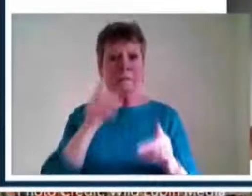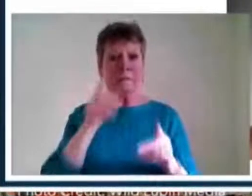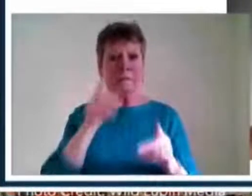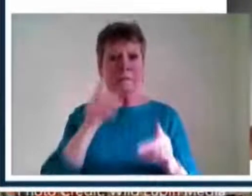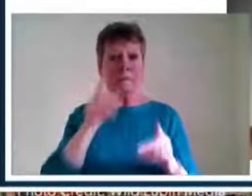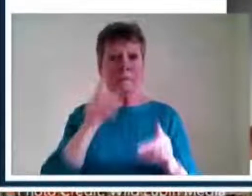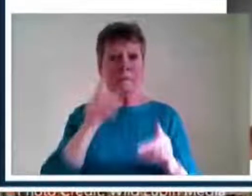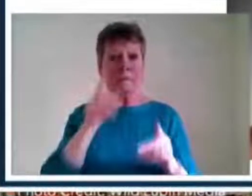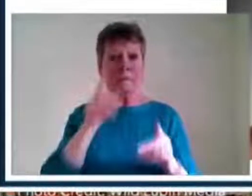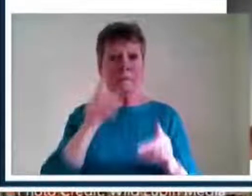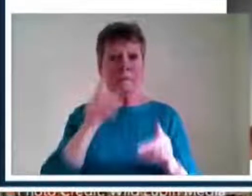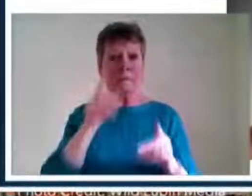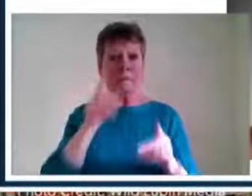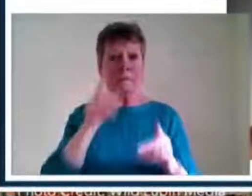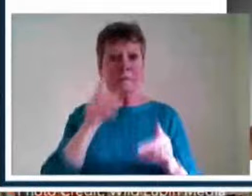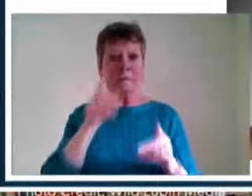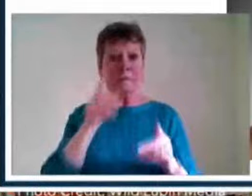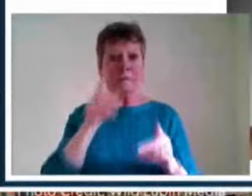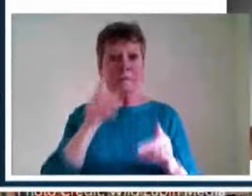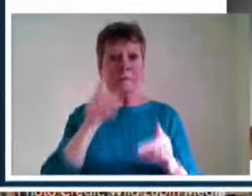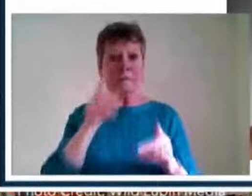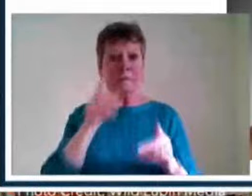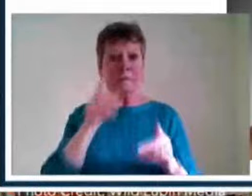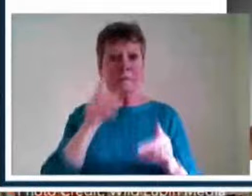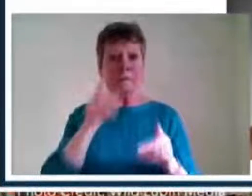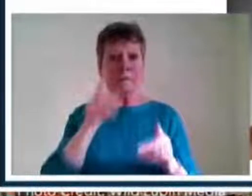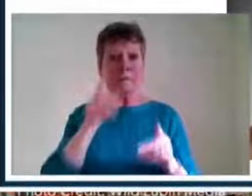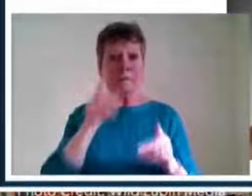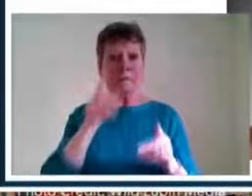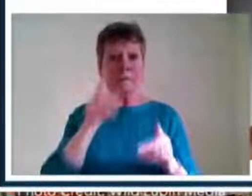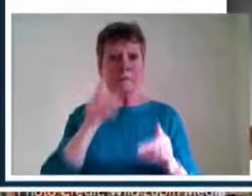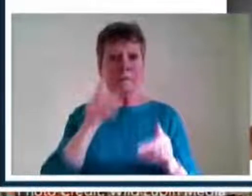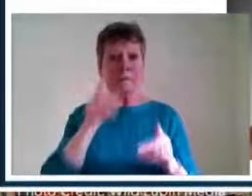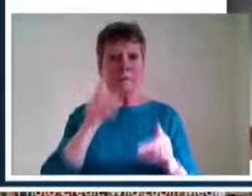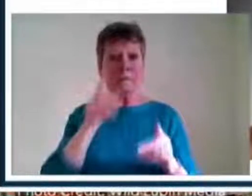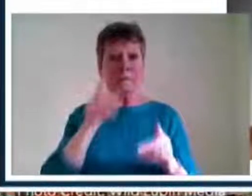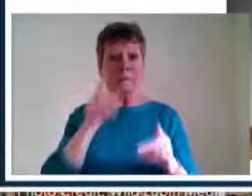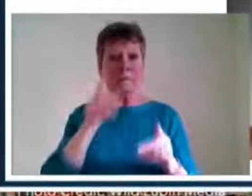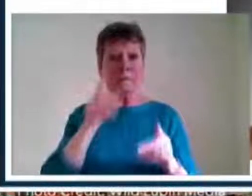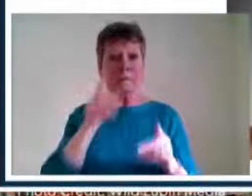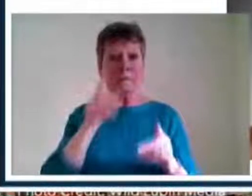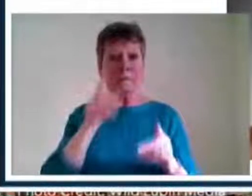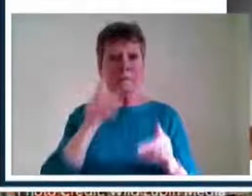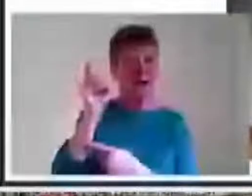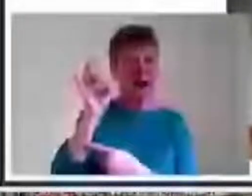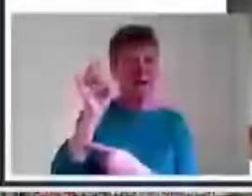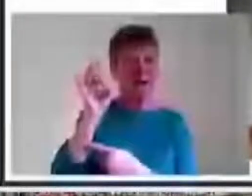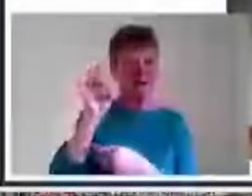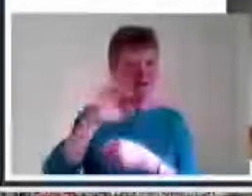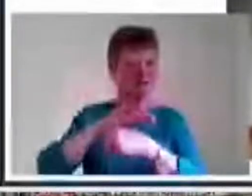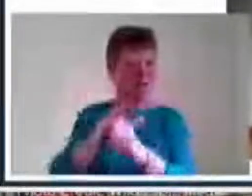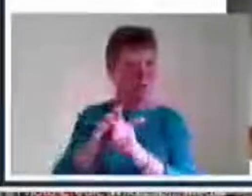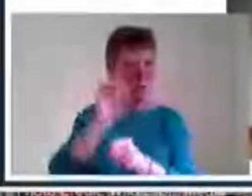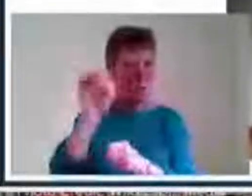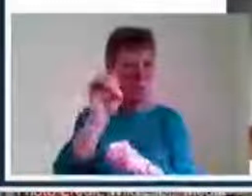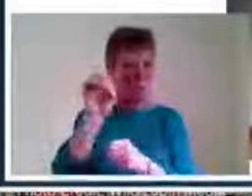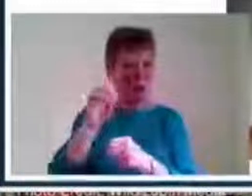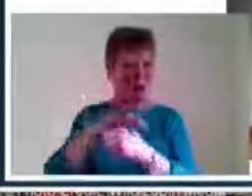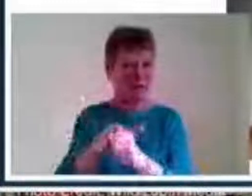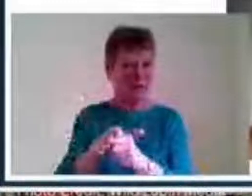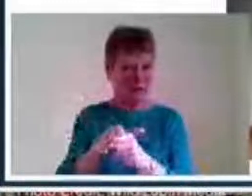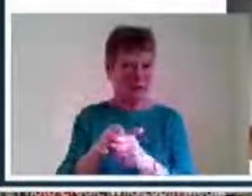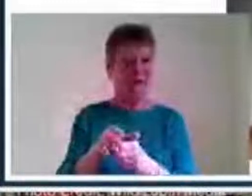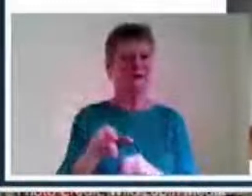30% of the 30 individuals who have died since December 8th, so during the Omicron wave,